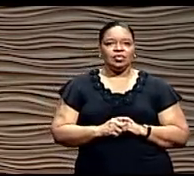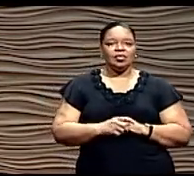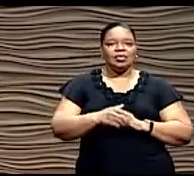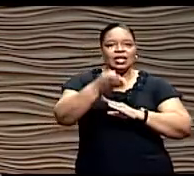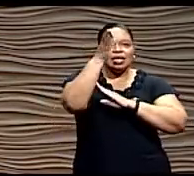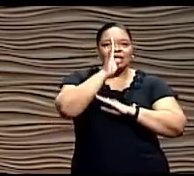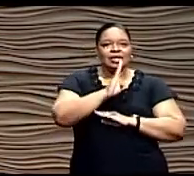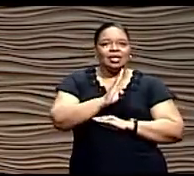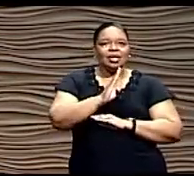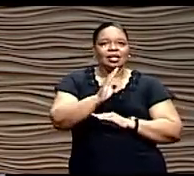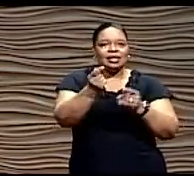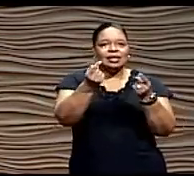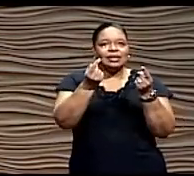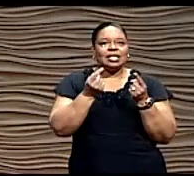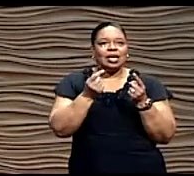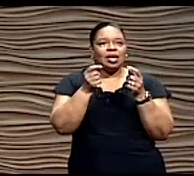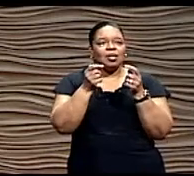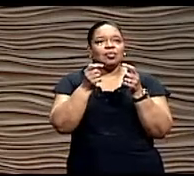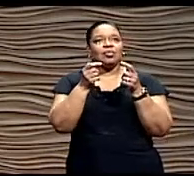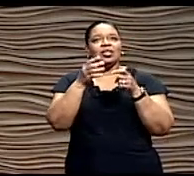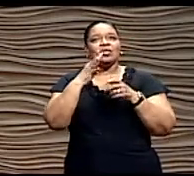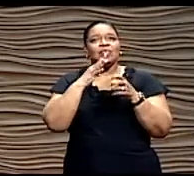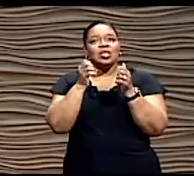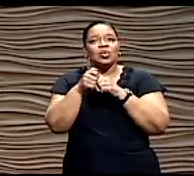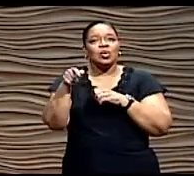God can come to you effortlessly